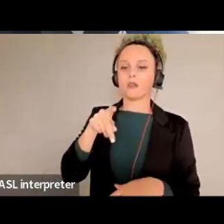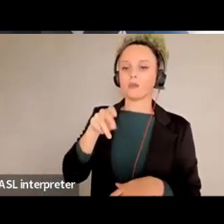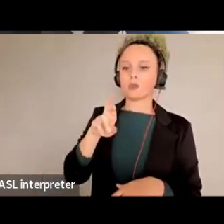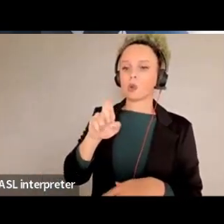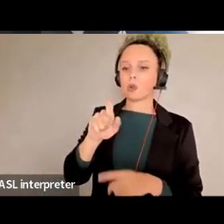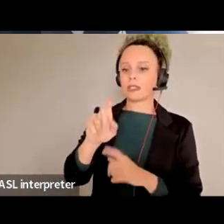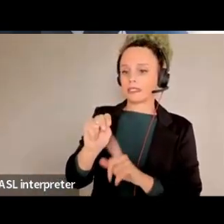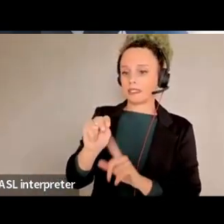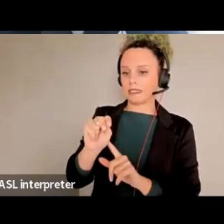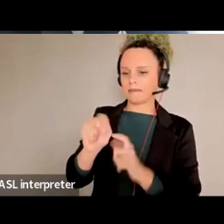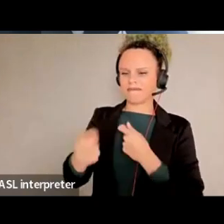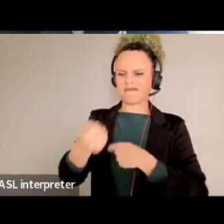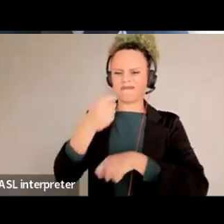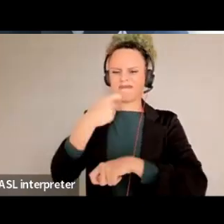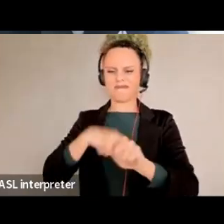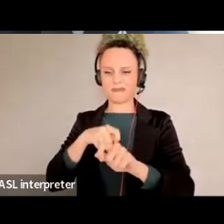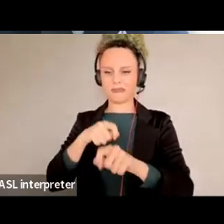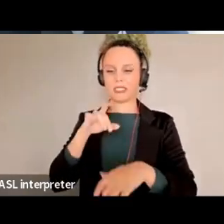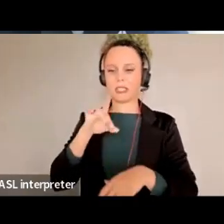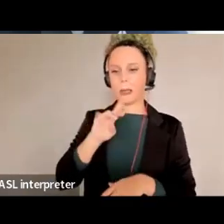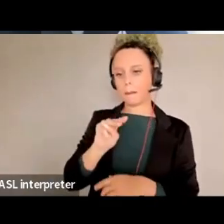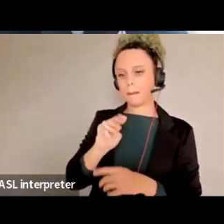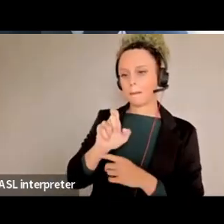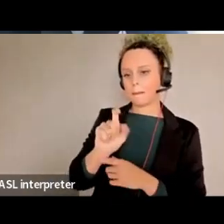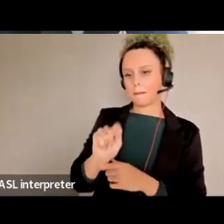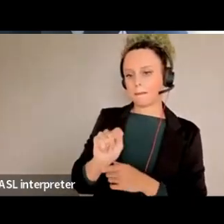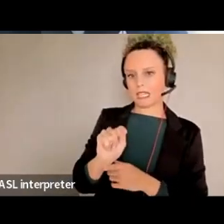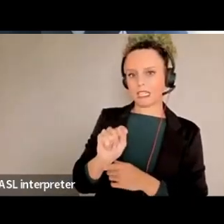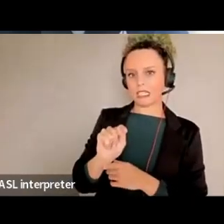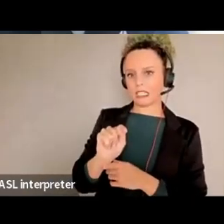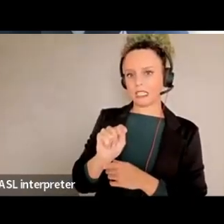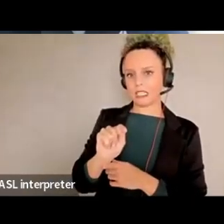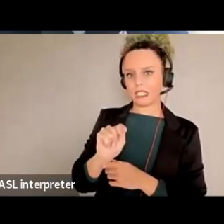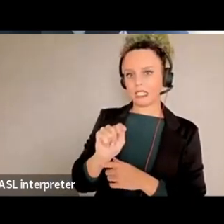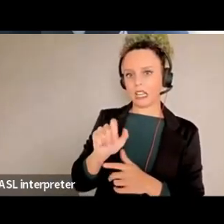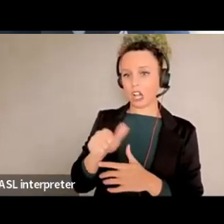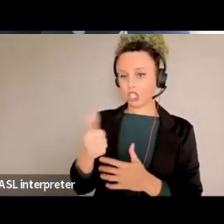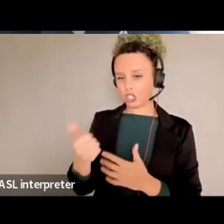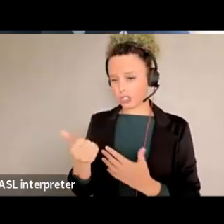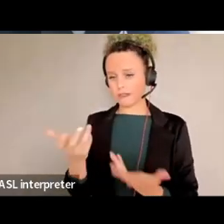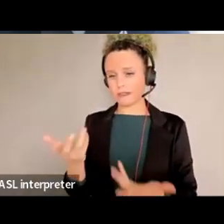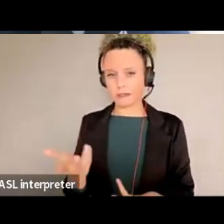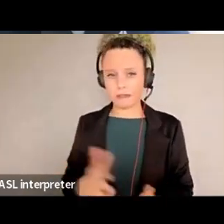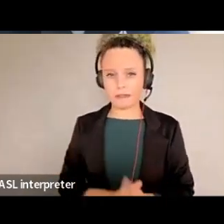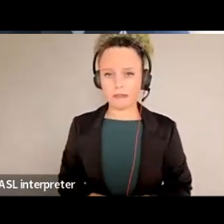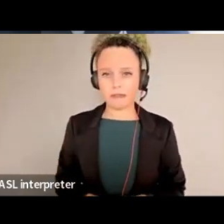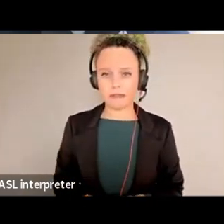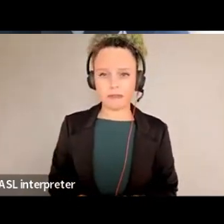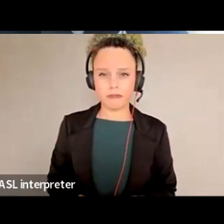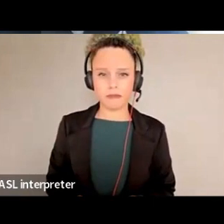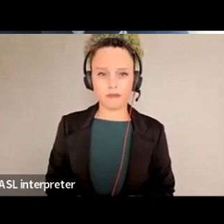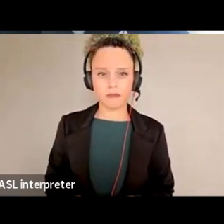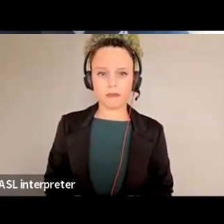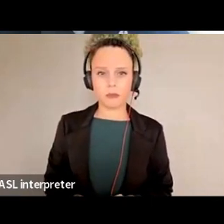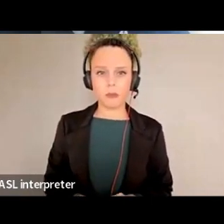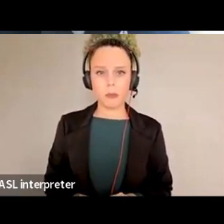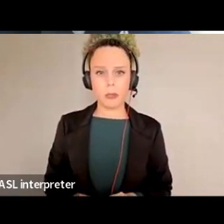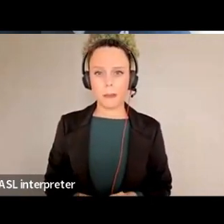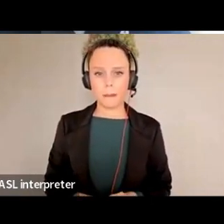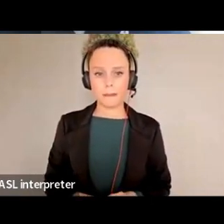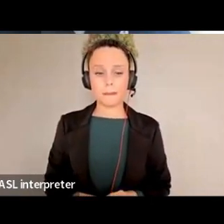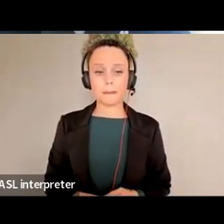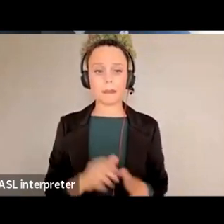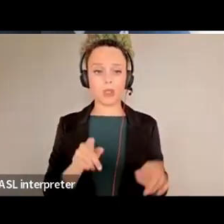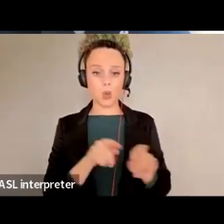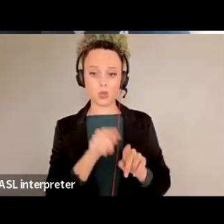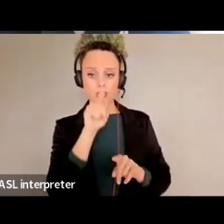protein, they could have put meat or meat alternative, right? And that would help somebody who doesn't eat meat and associates protein